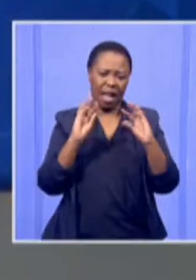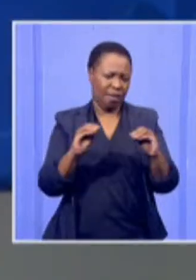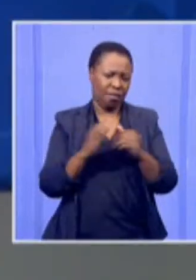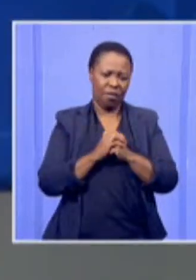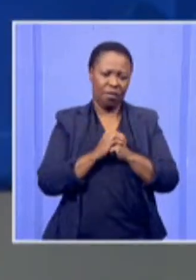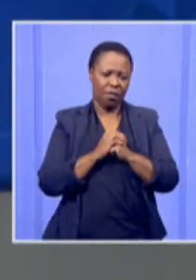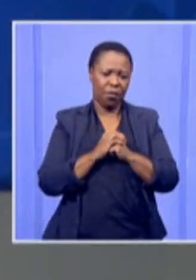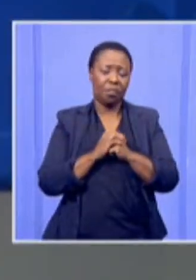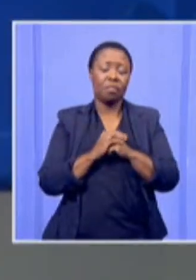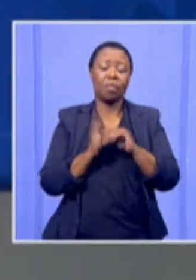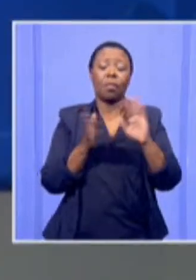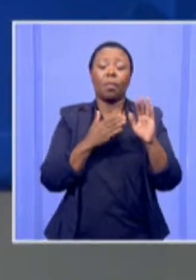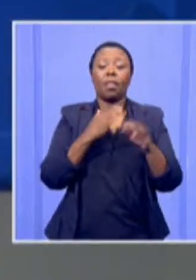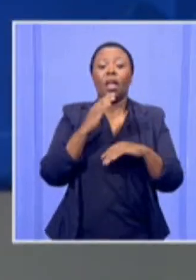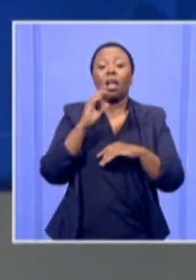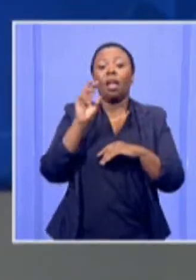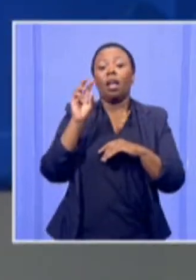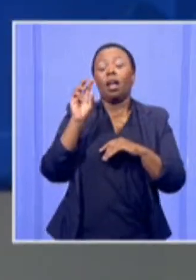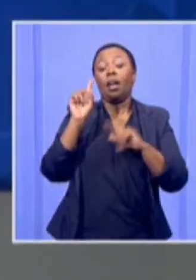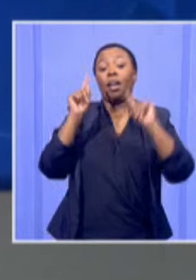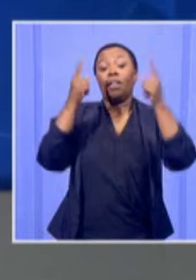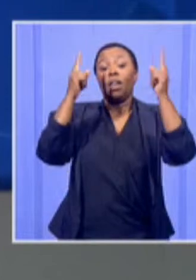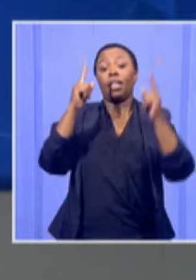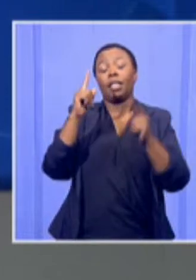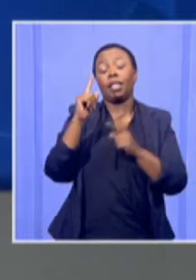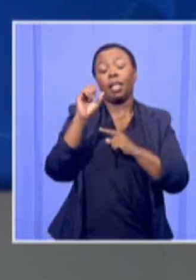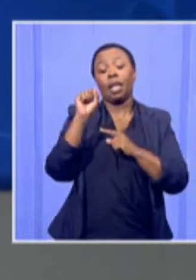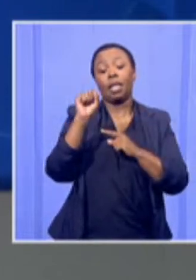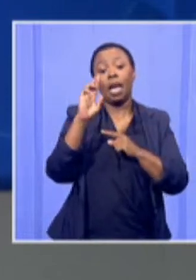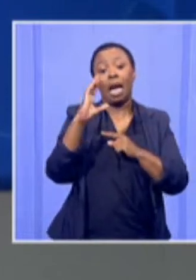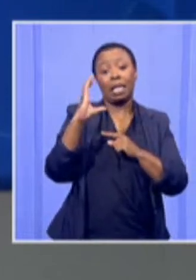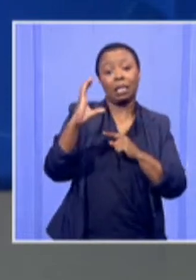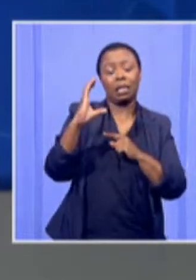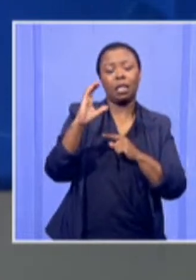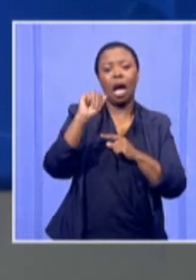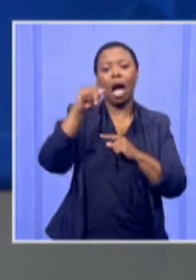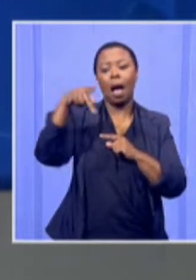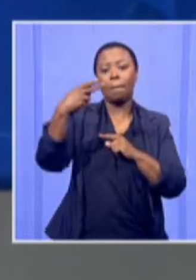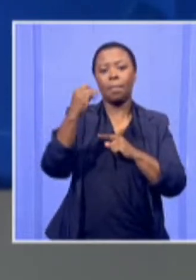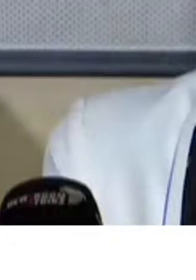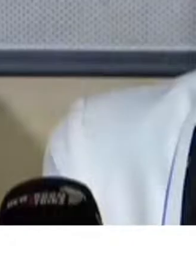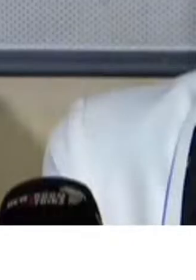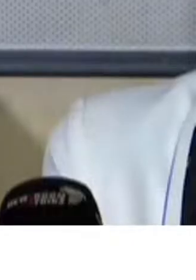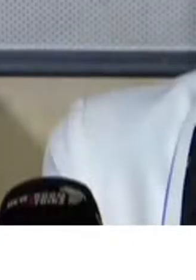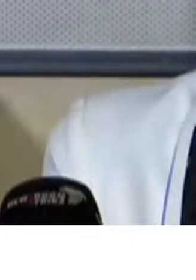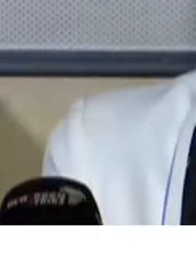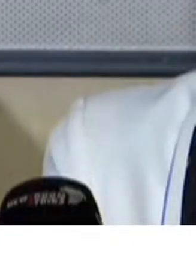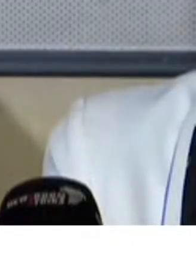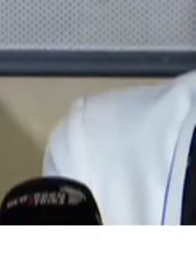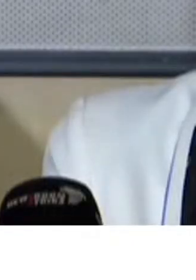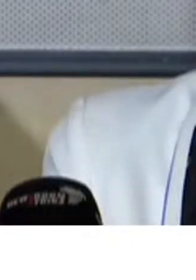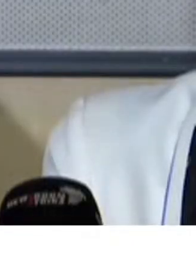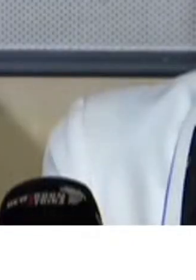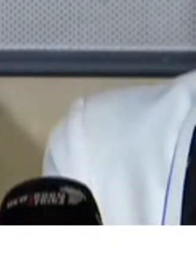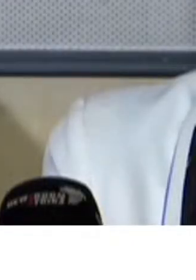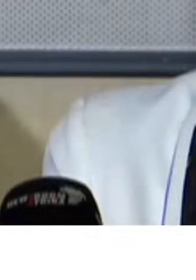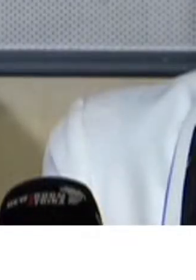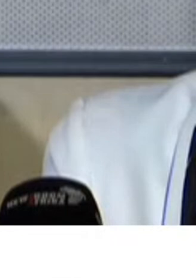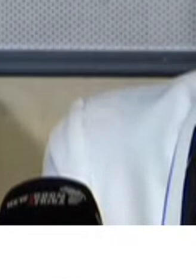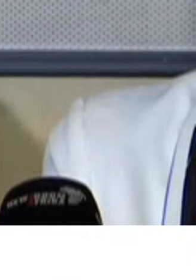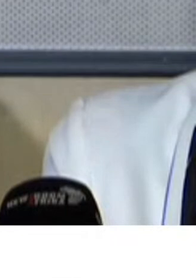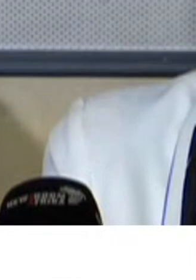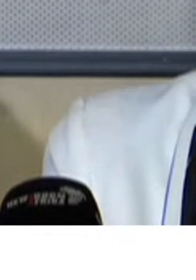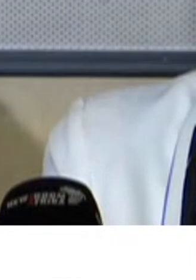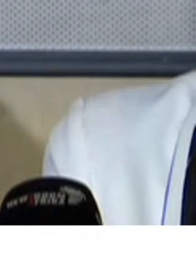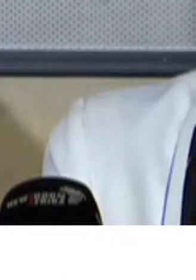The Wits SRC President Apiwe Mnyamana, together with Nahau and Wits. There